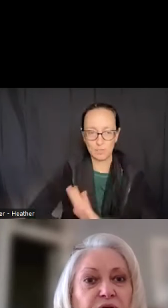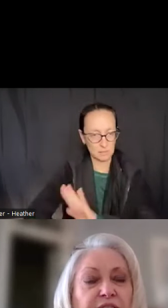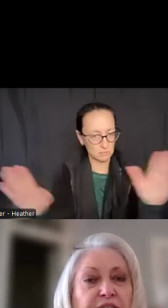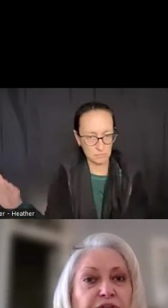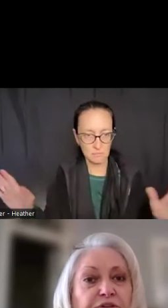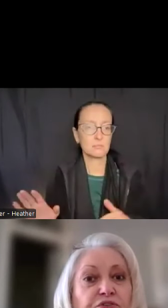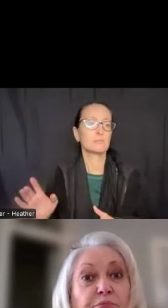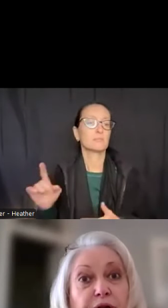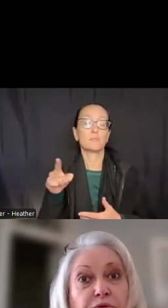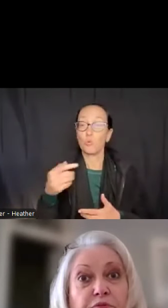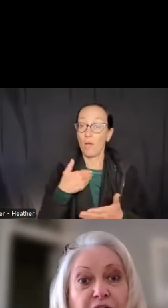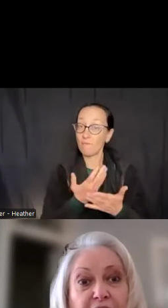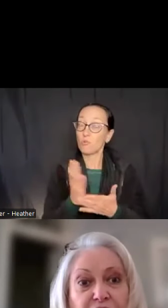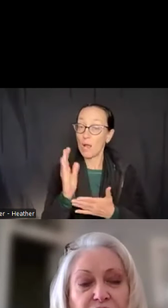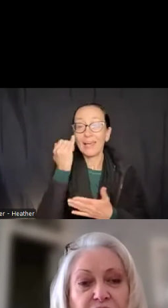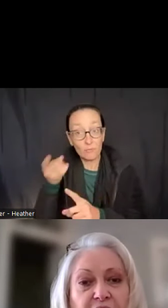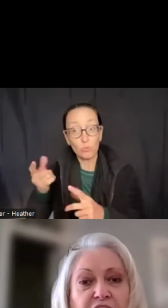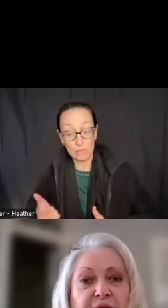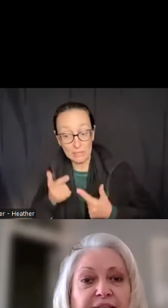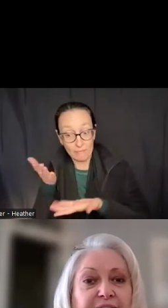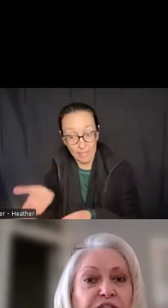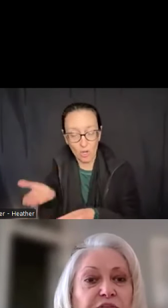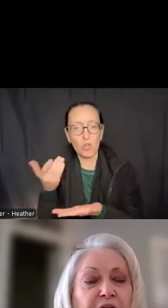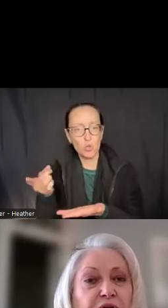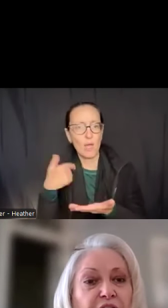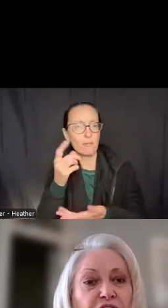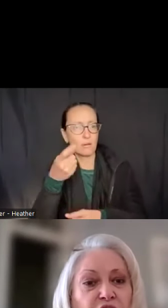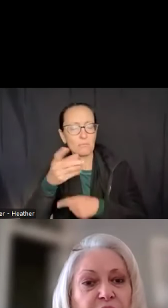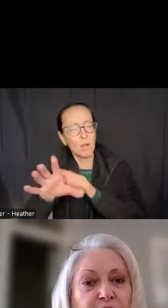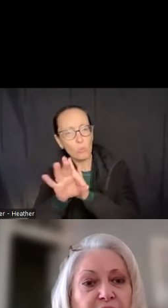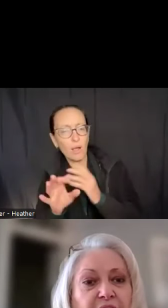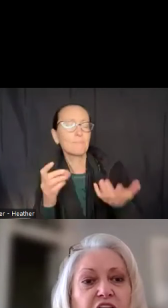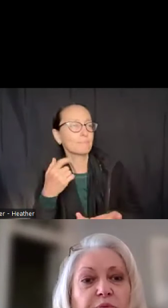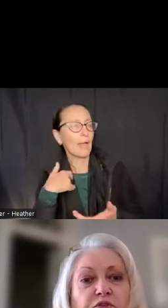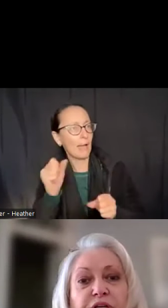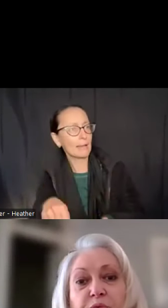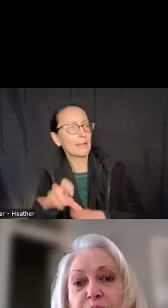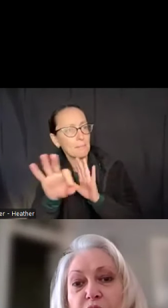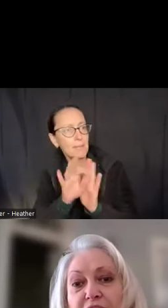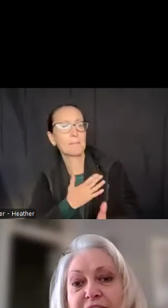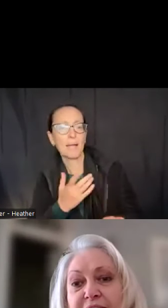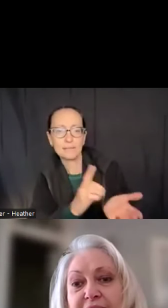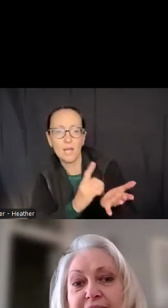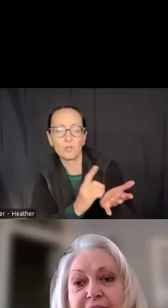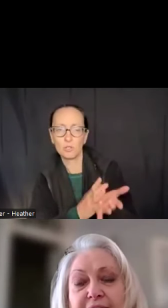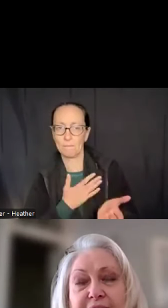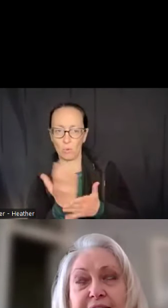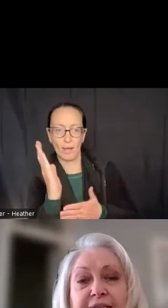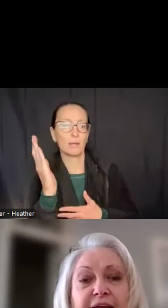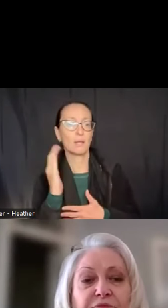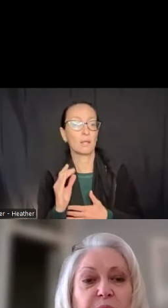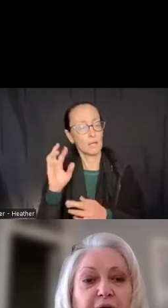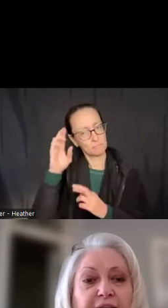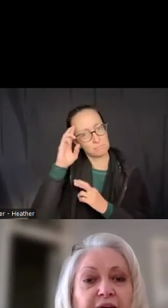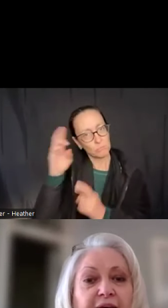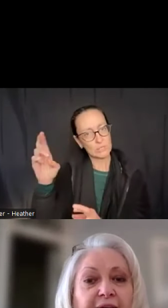facility to continue to choose your medical providers, to make decisions about your care and treatment, to be treated with privacy,